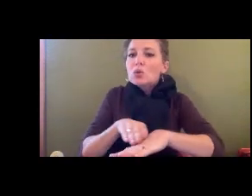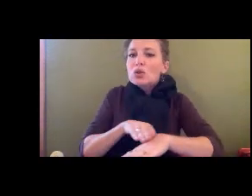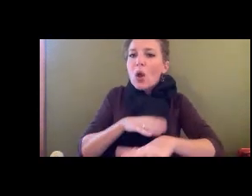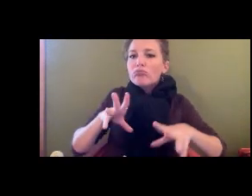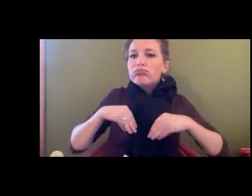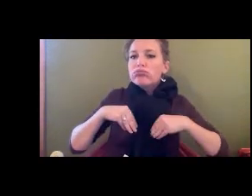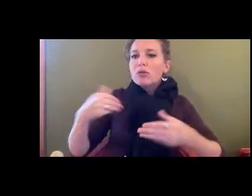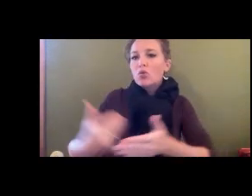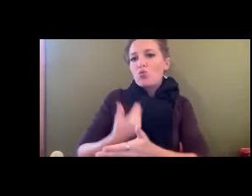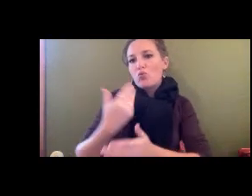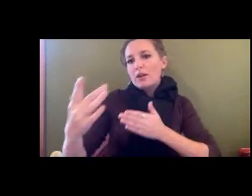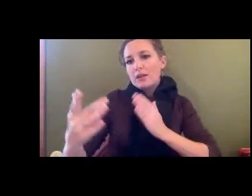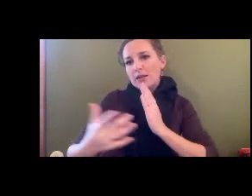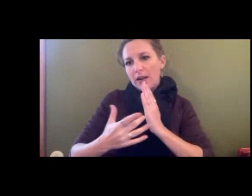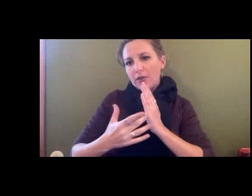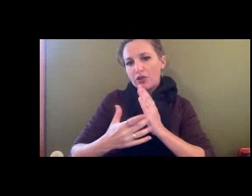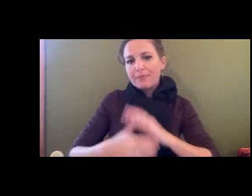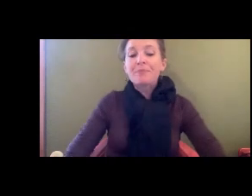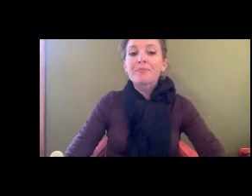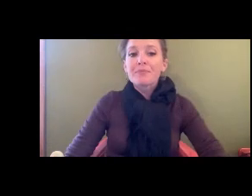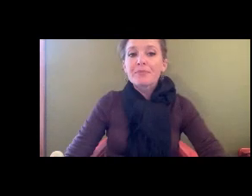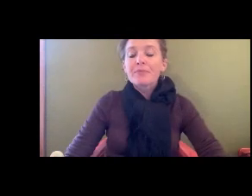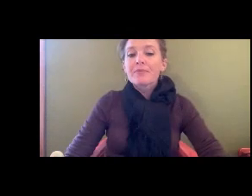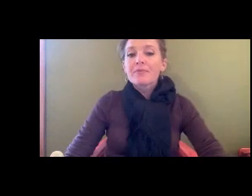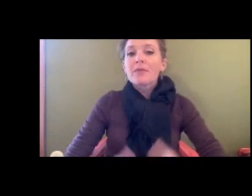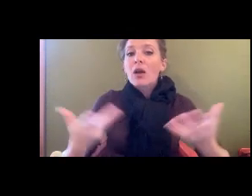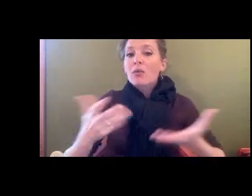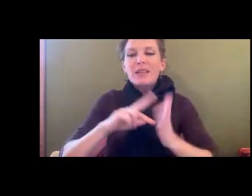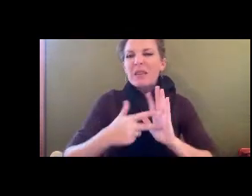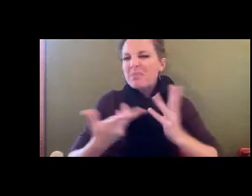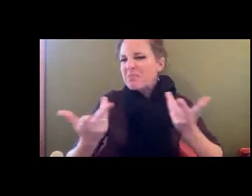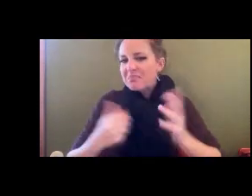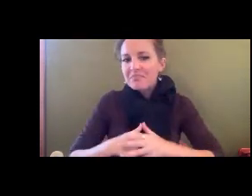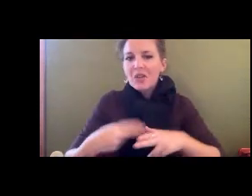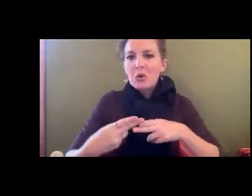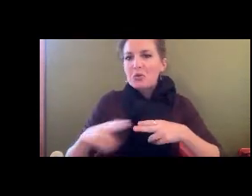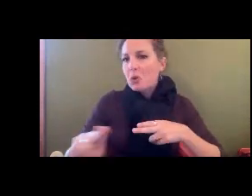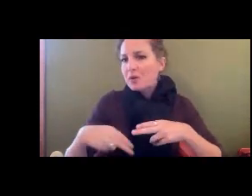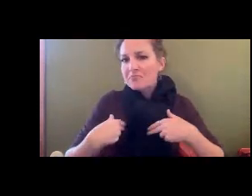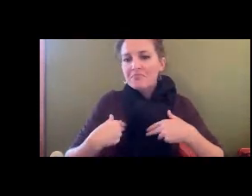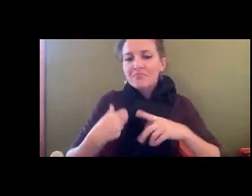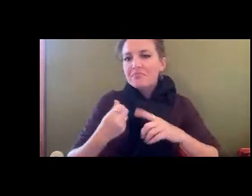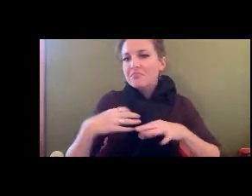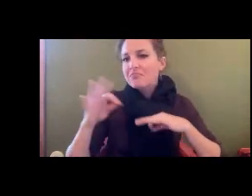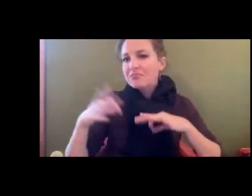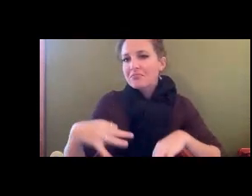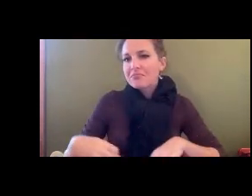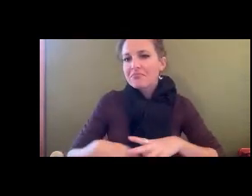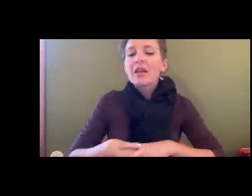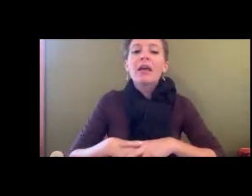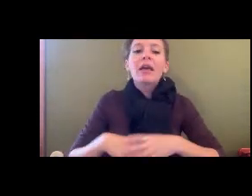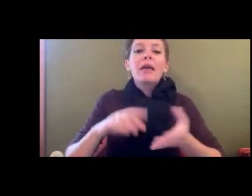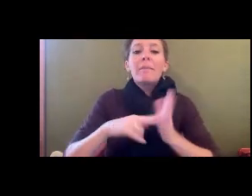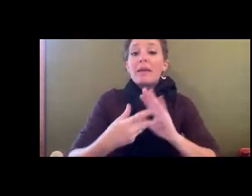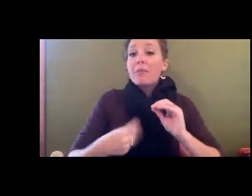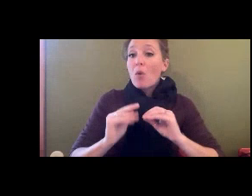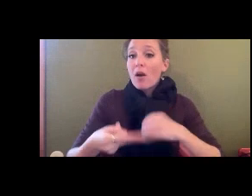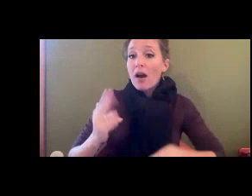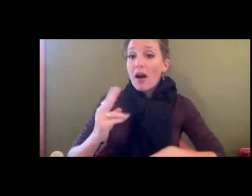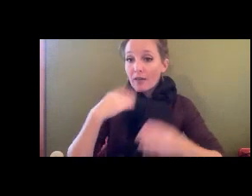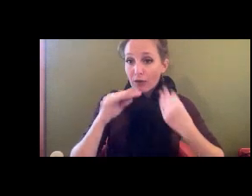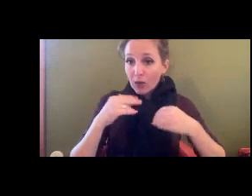technologies. So what does this mean? Just real quick synopsis. It means higher food prices,